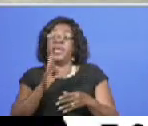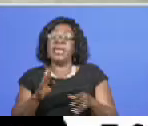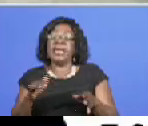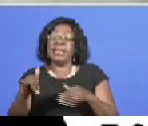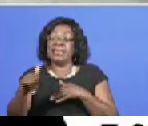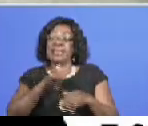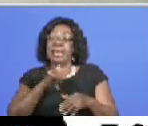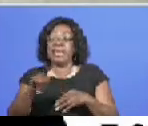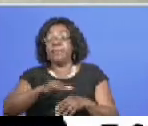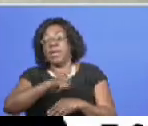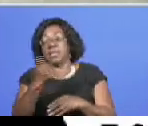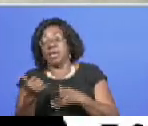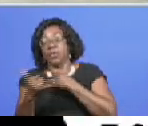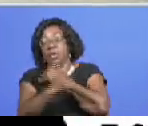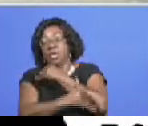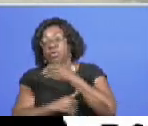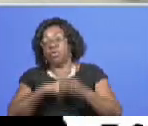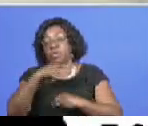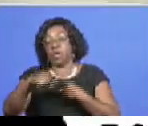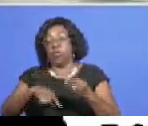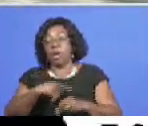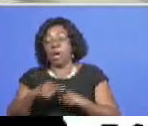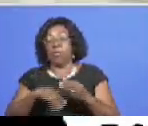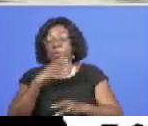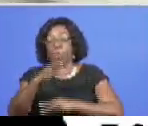faced with. Well, now that we've closed off the beaches,